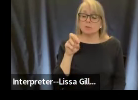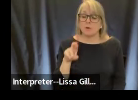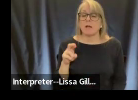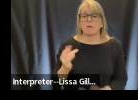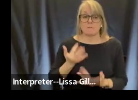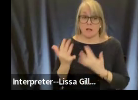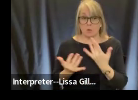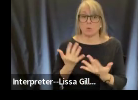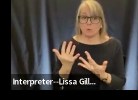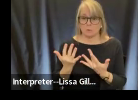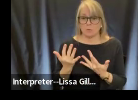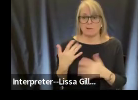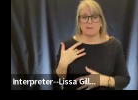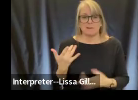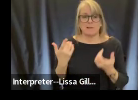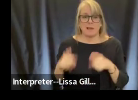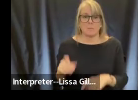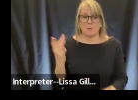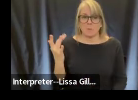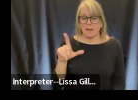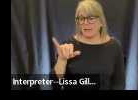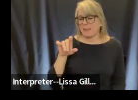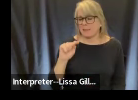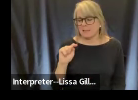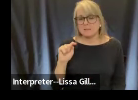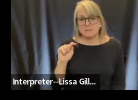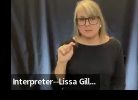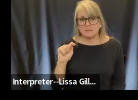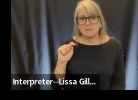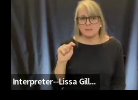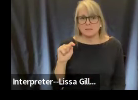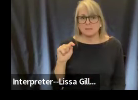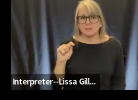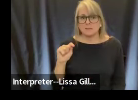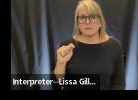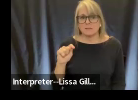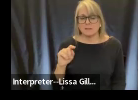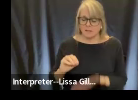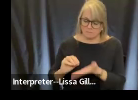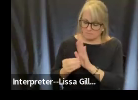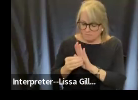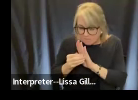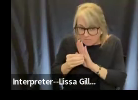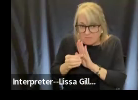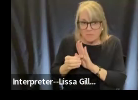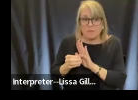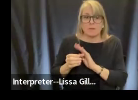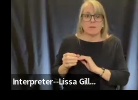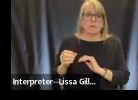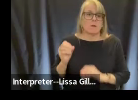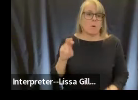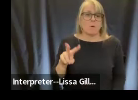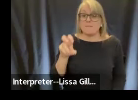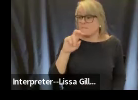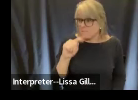led by too much lint buildup. So there are definitely companies out there that can come and clean those out, but doing that cleaning of the